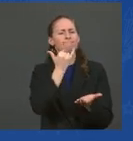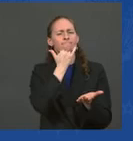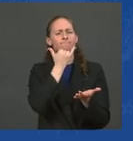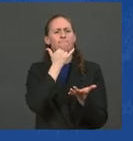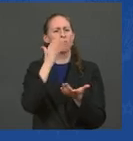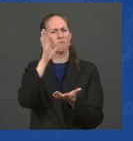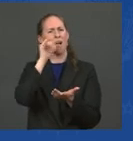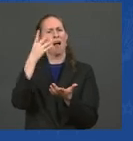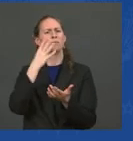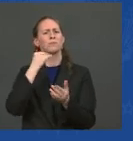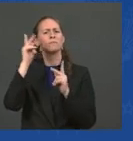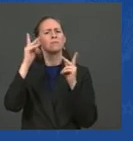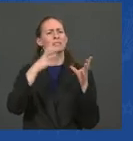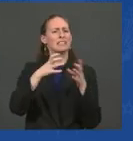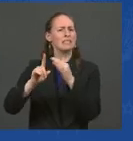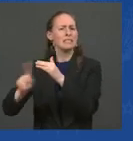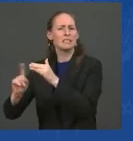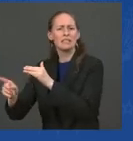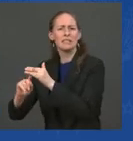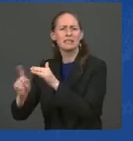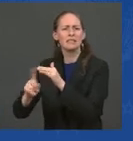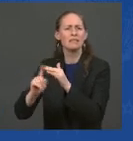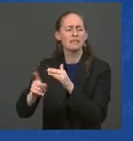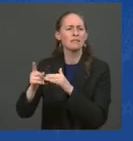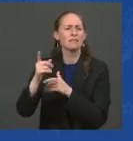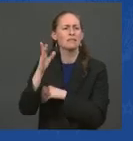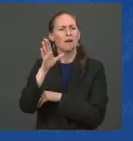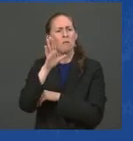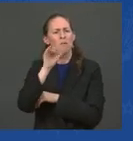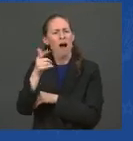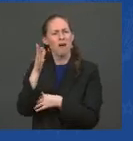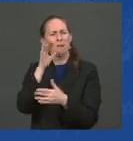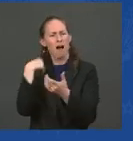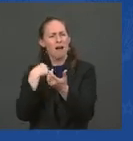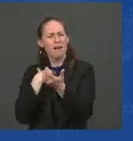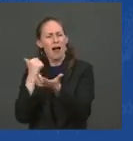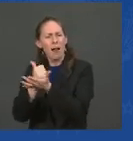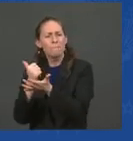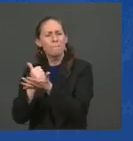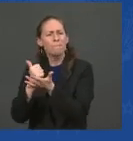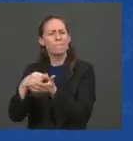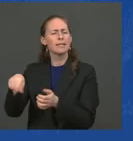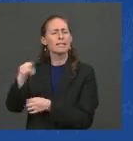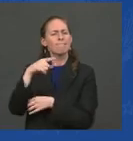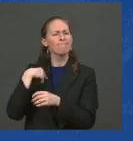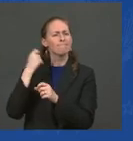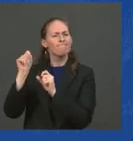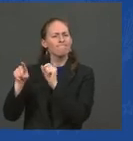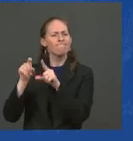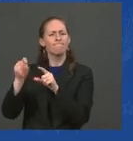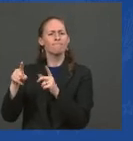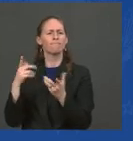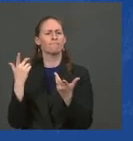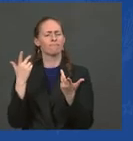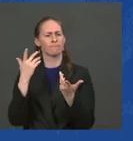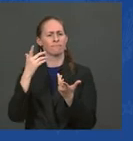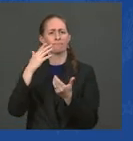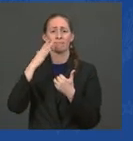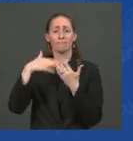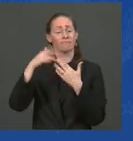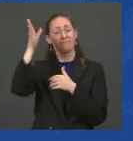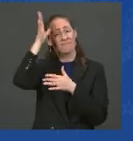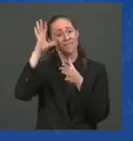Europe. He believed passionately the only way we could make real the promise of never again was to